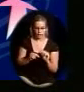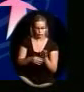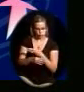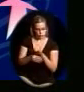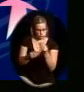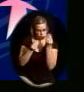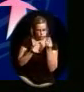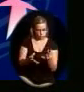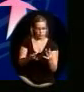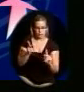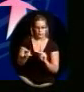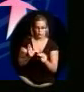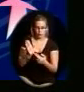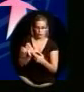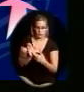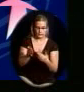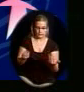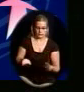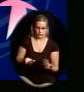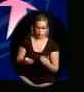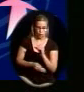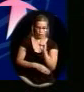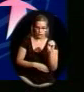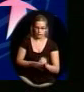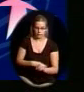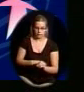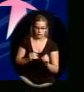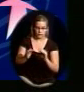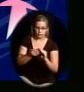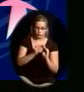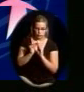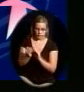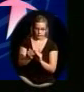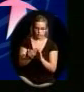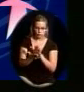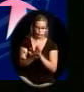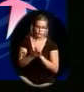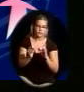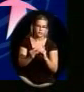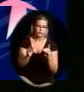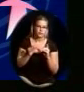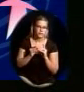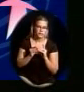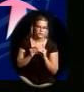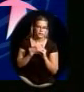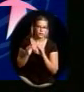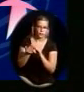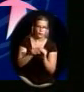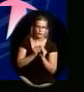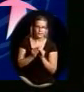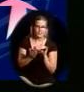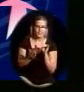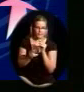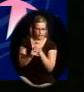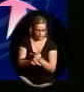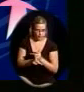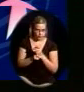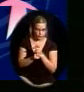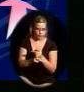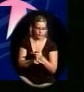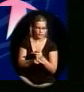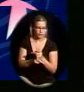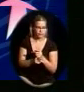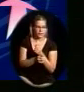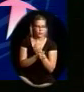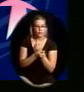people represented here is that Olathe, the community, and the school district, communities that care. With